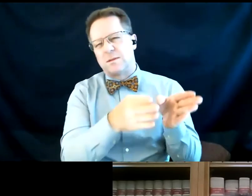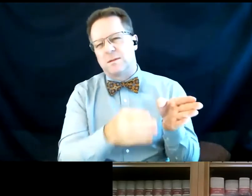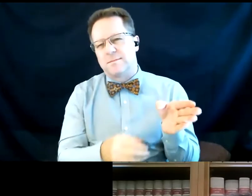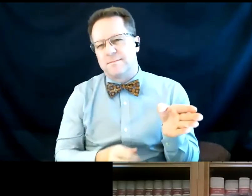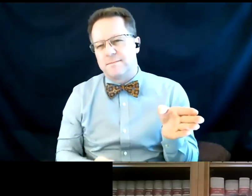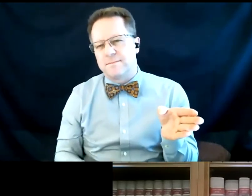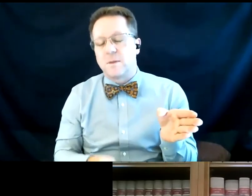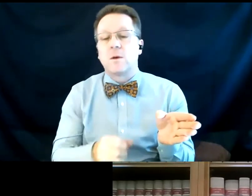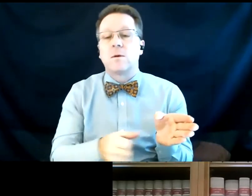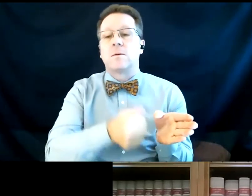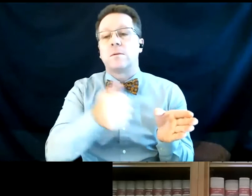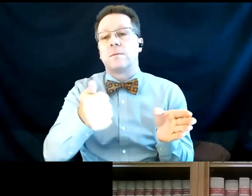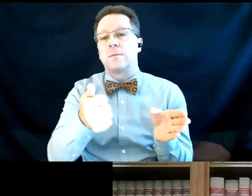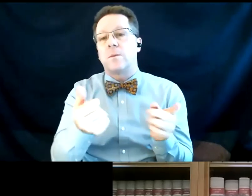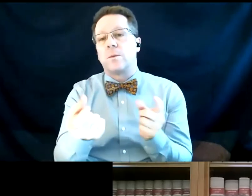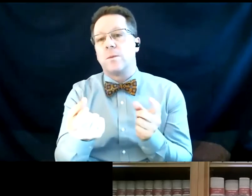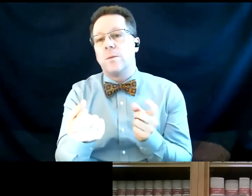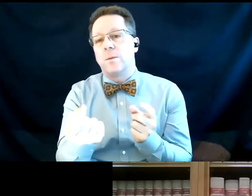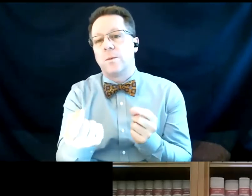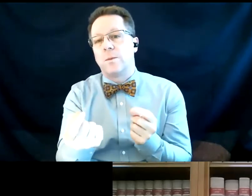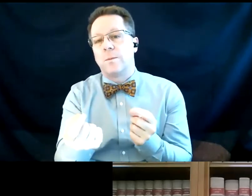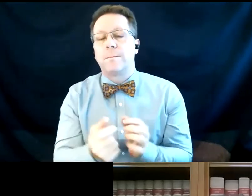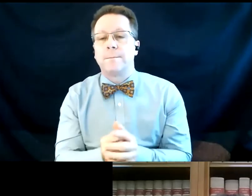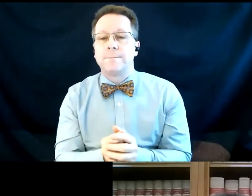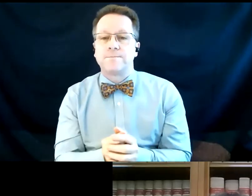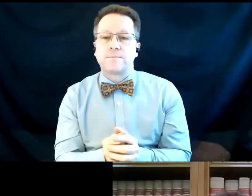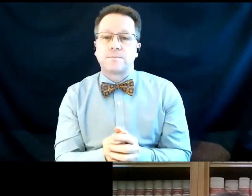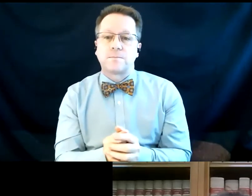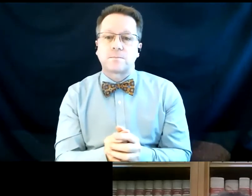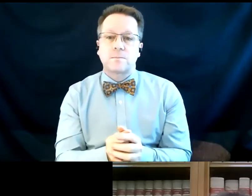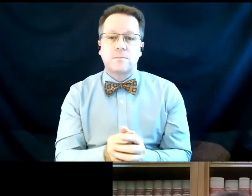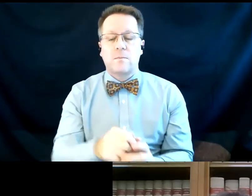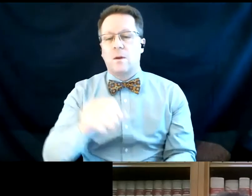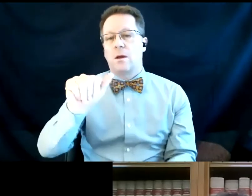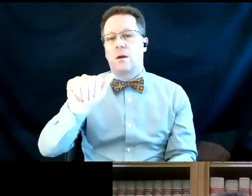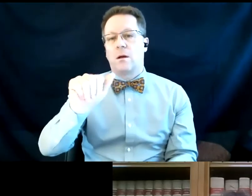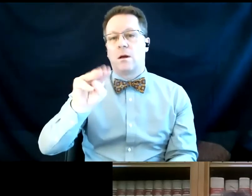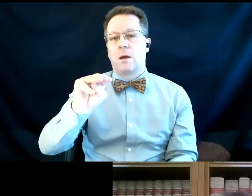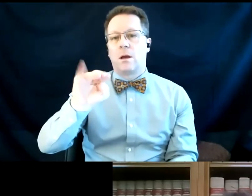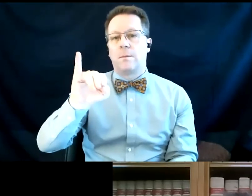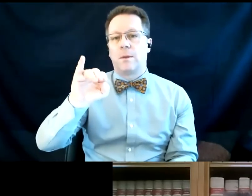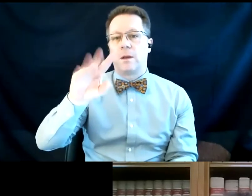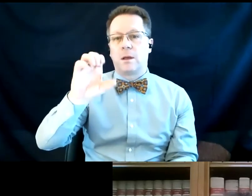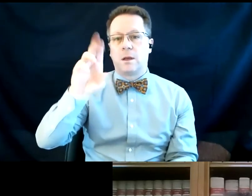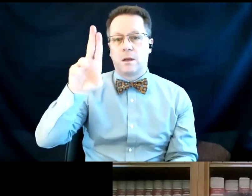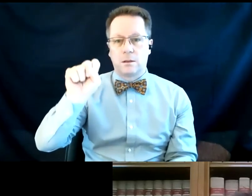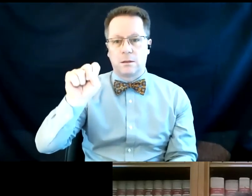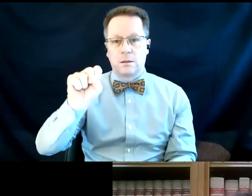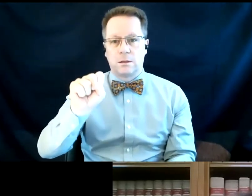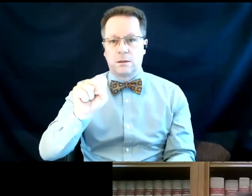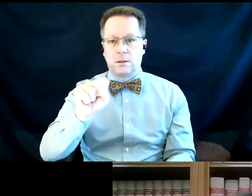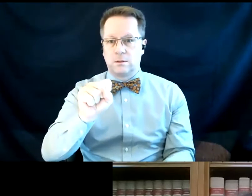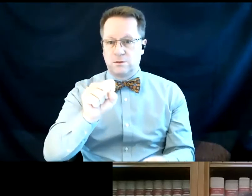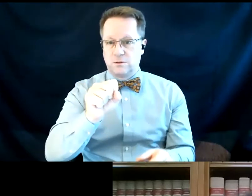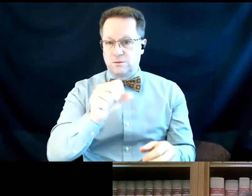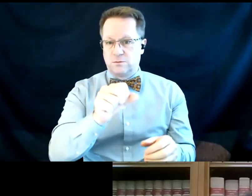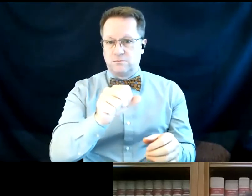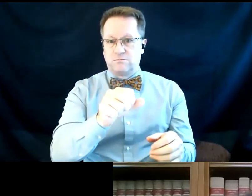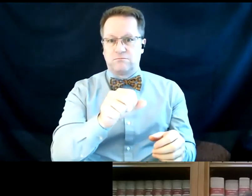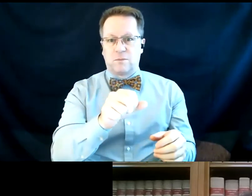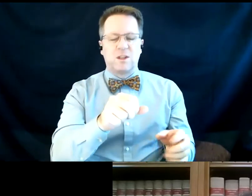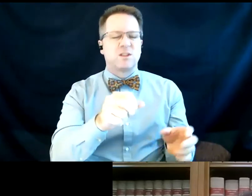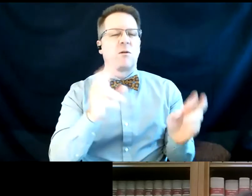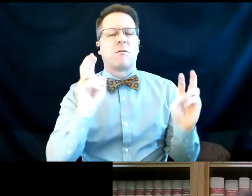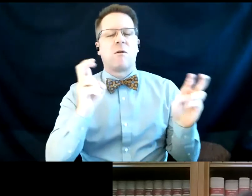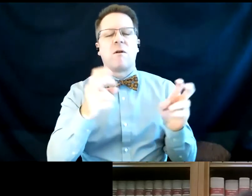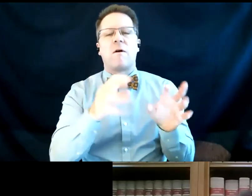changed. Another thing that we've done is when we file amicus briefs, we file more amicus briefs in the Supreme Court. Those are friend of the court briefs,